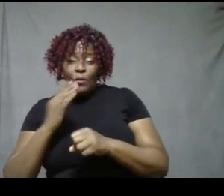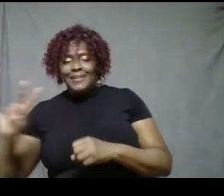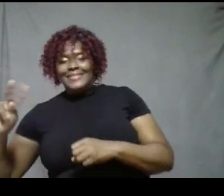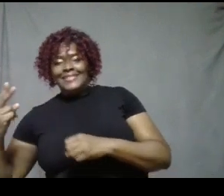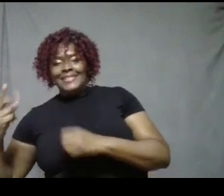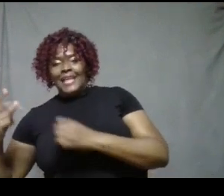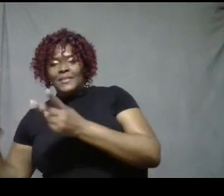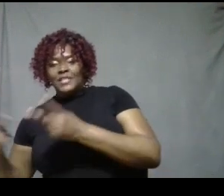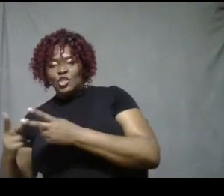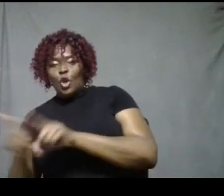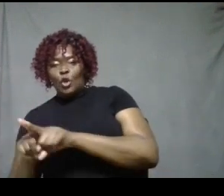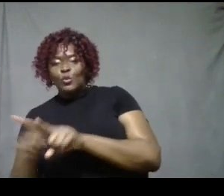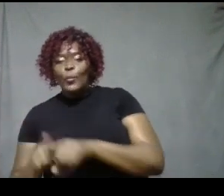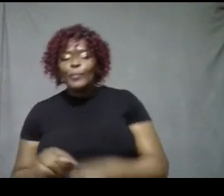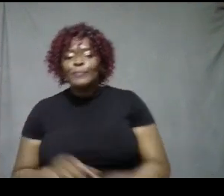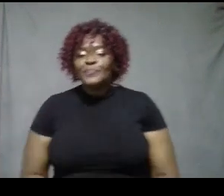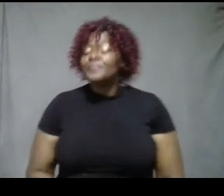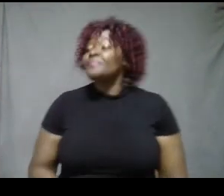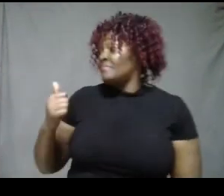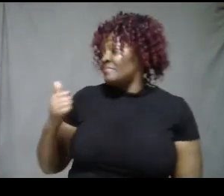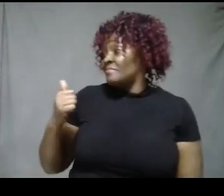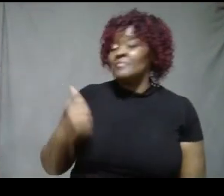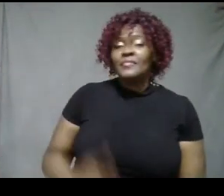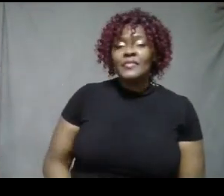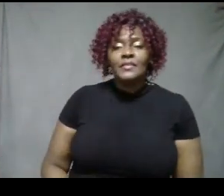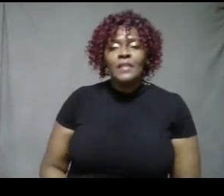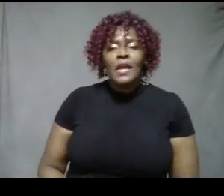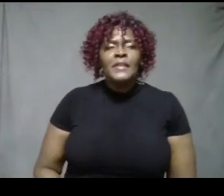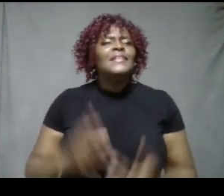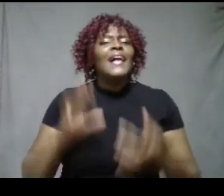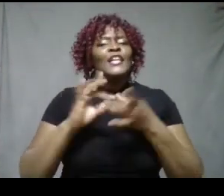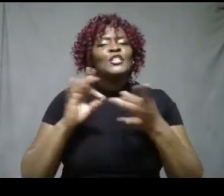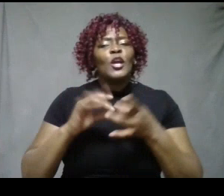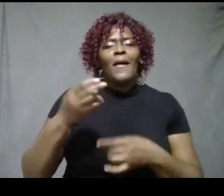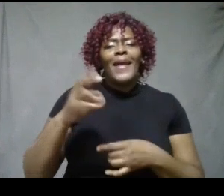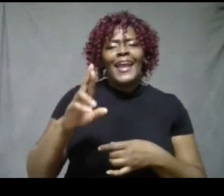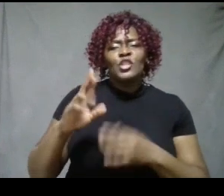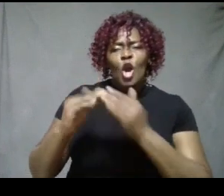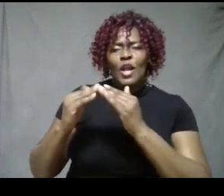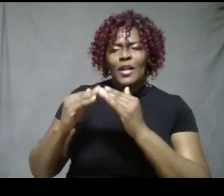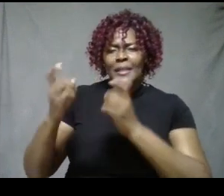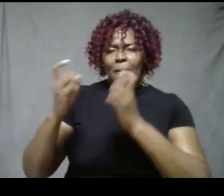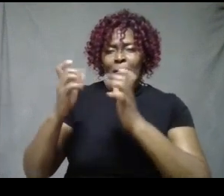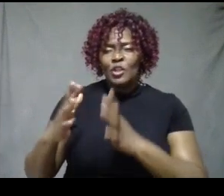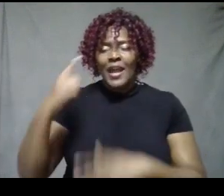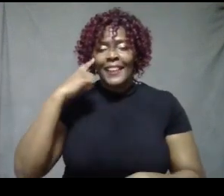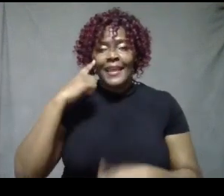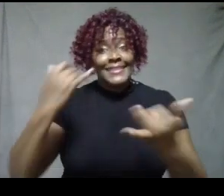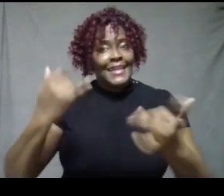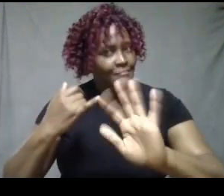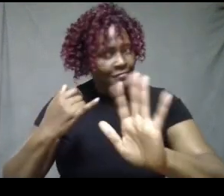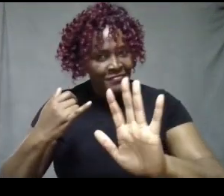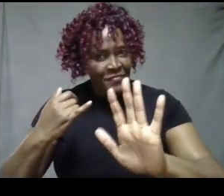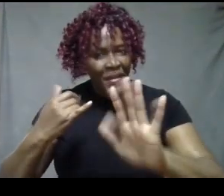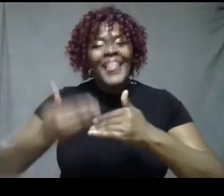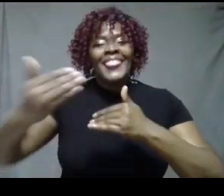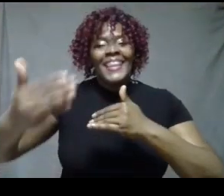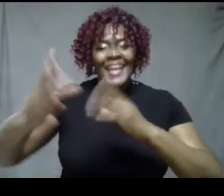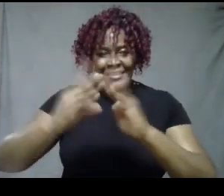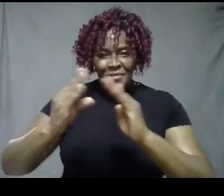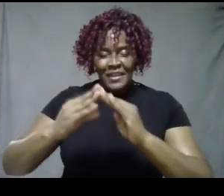well. Excellent. Awesome. All right. Speaking of HR city manager, I think it's time for, not today, next meeting perhaps,